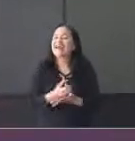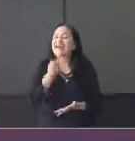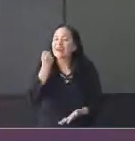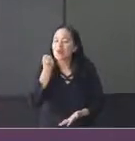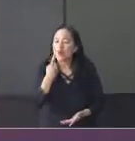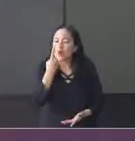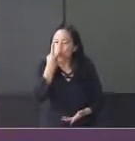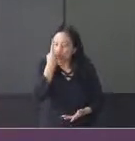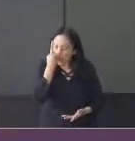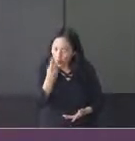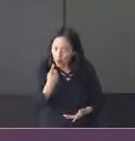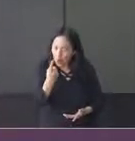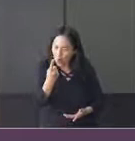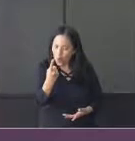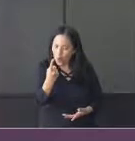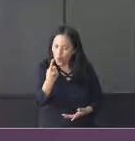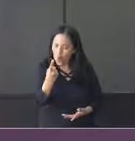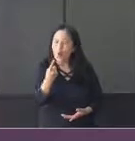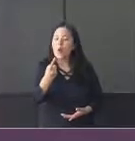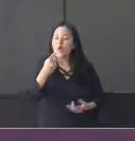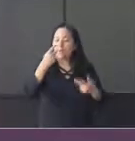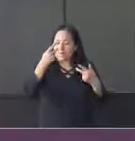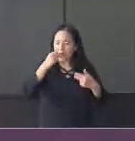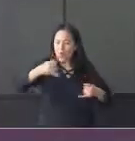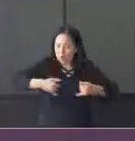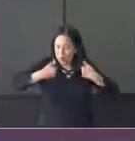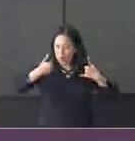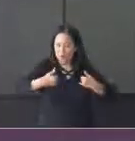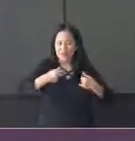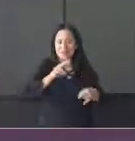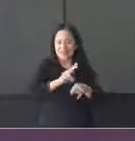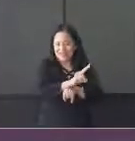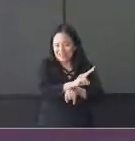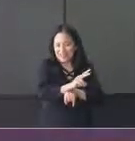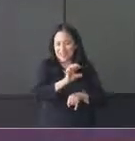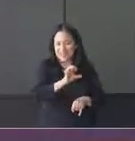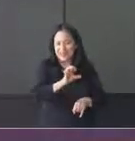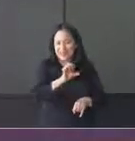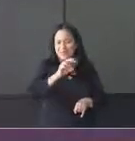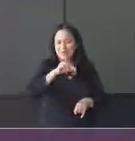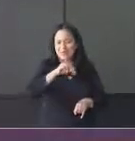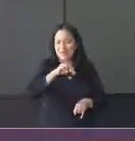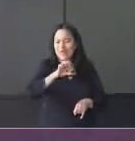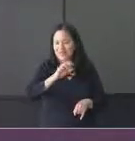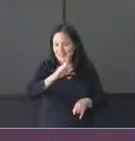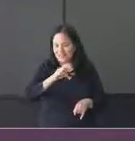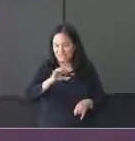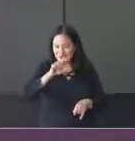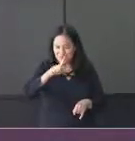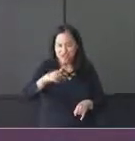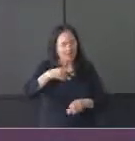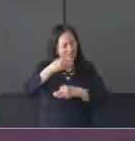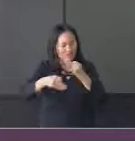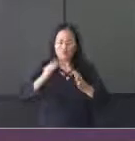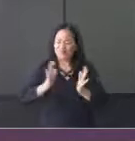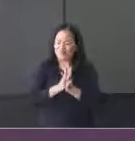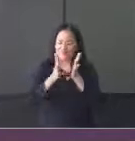runner-ups, and the champion was from Venezuela. This was a democratic